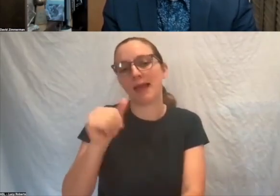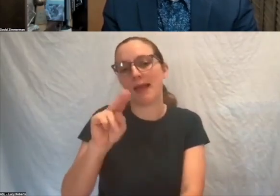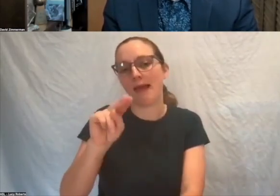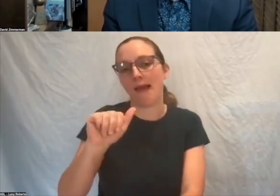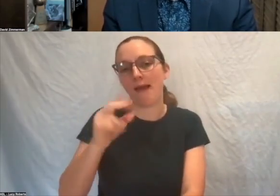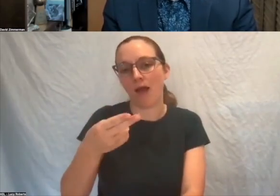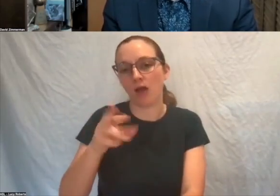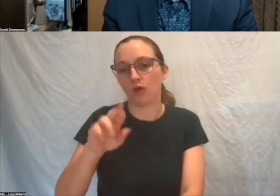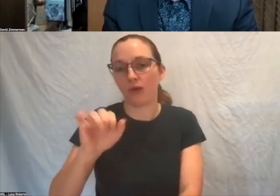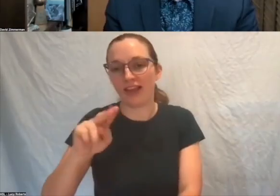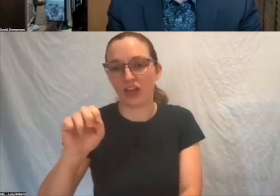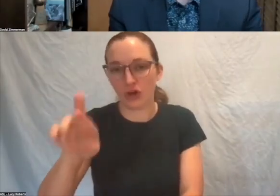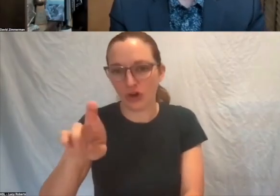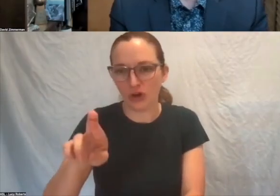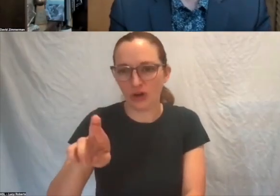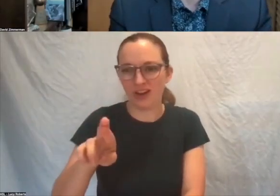And that was